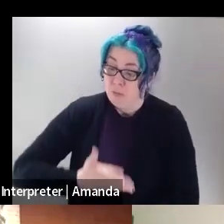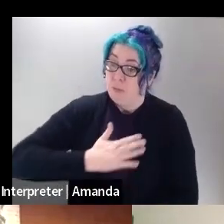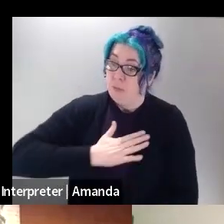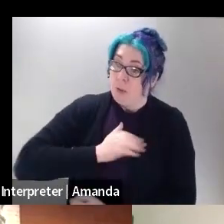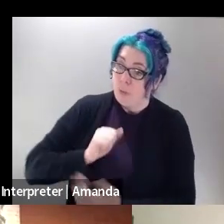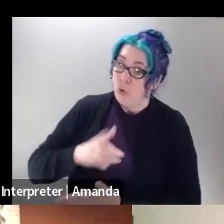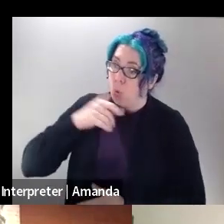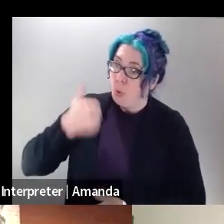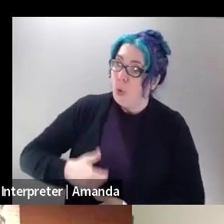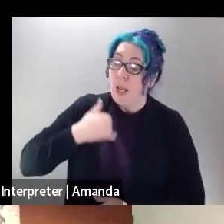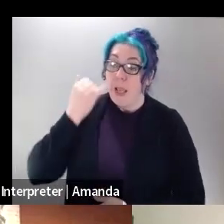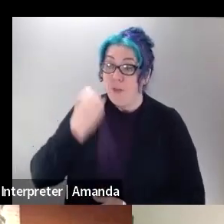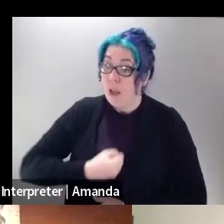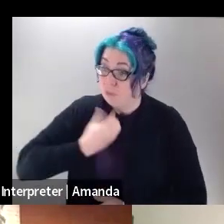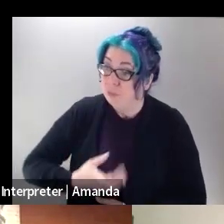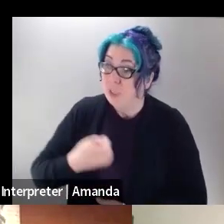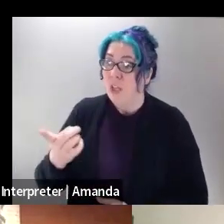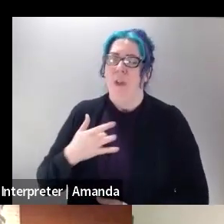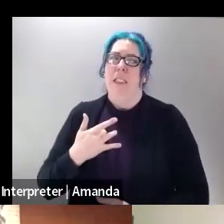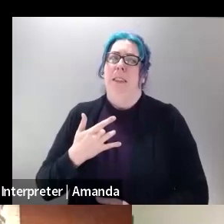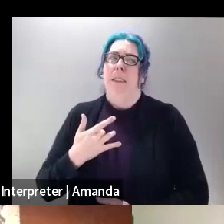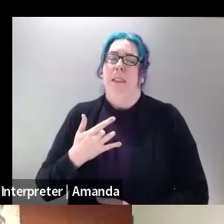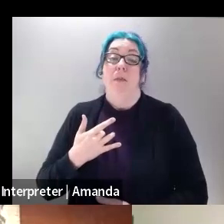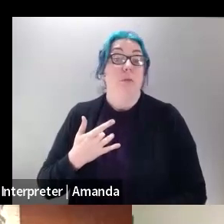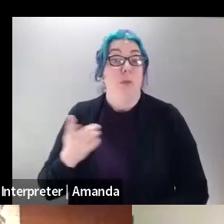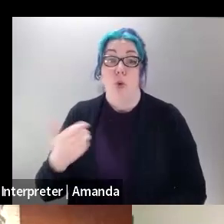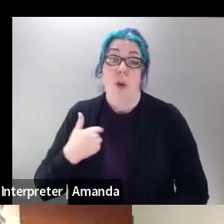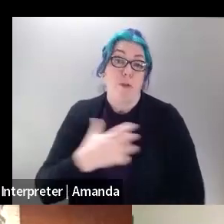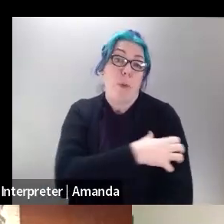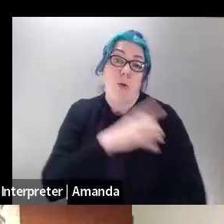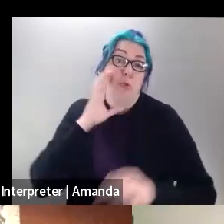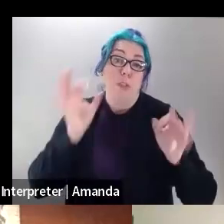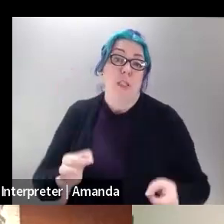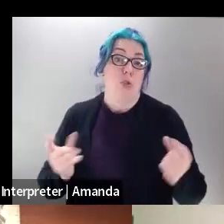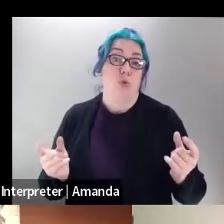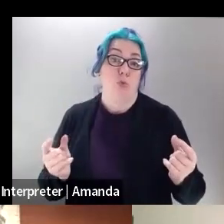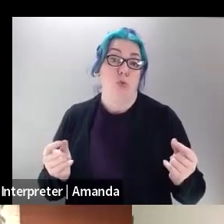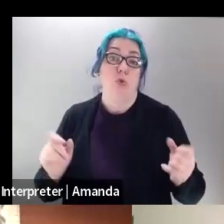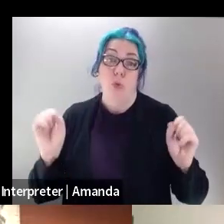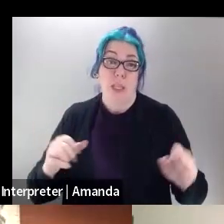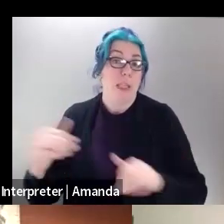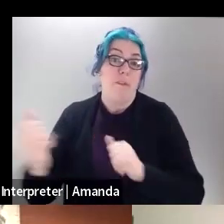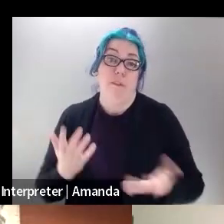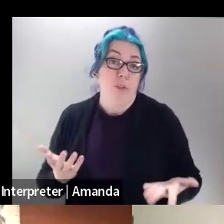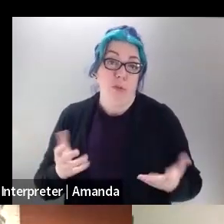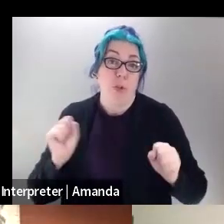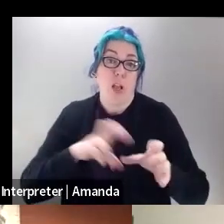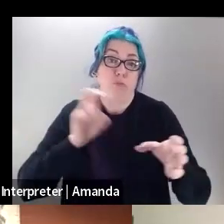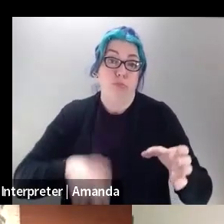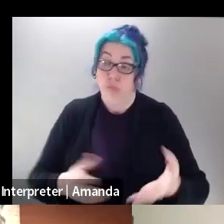always empower them and tell them, like the agency to kind of like walk away from this gig, like go for